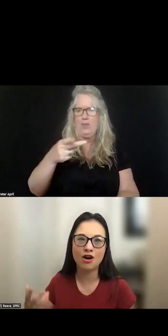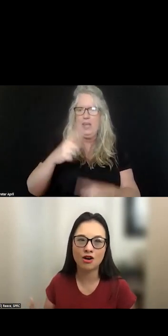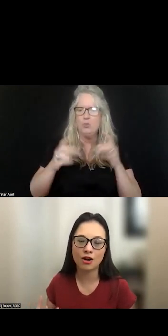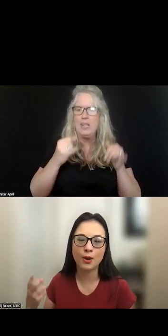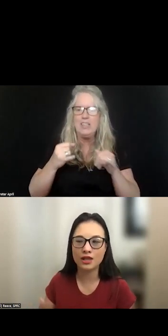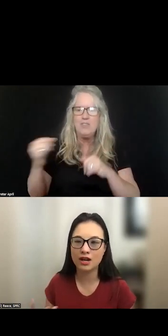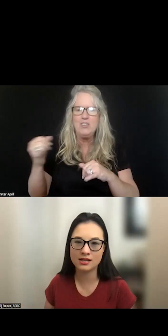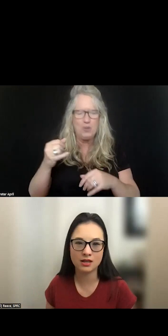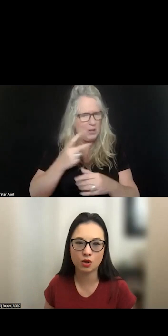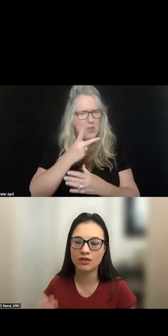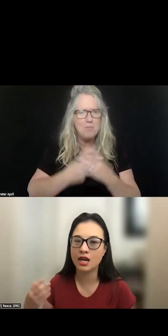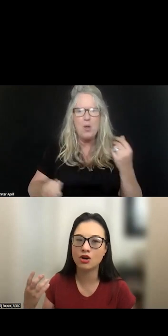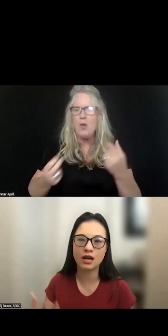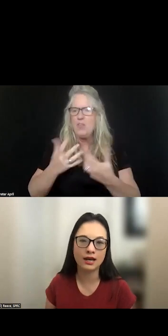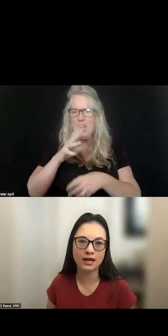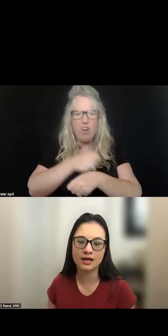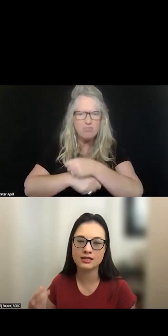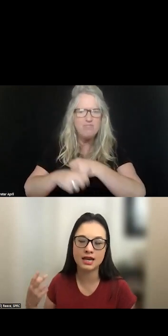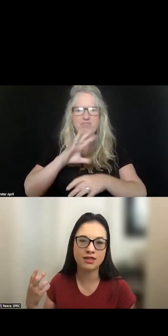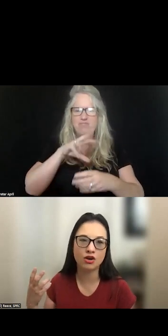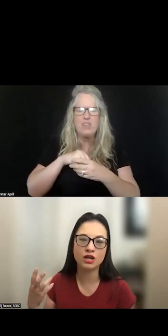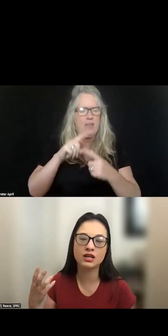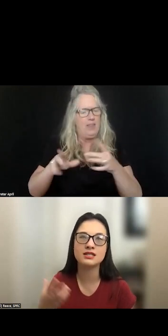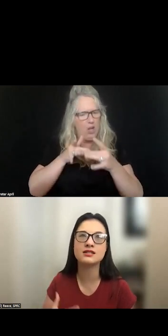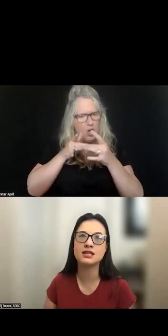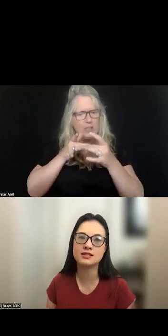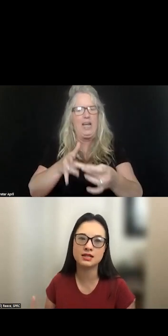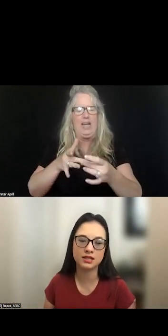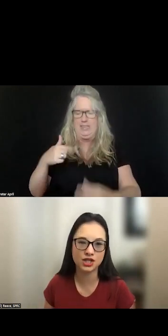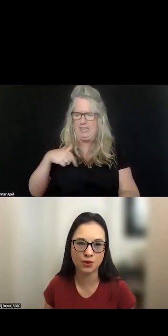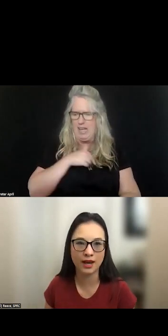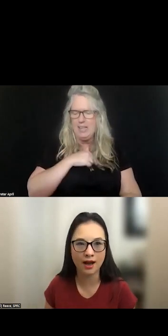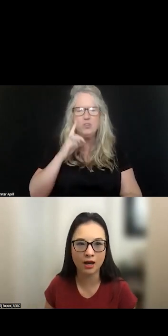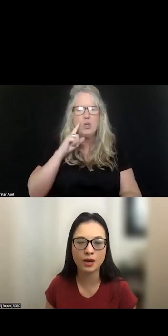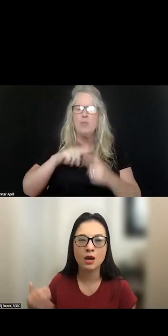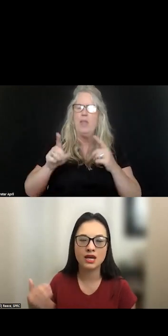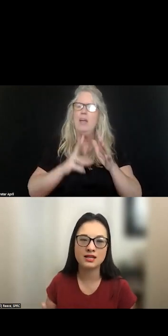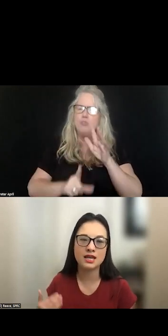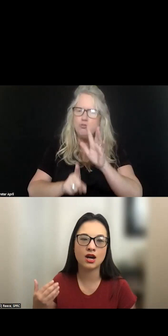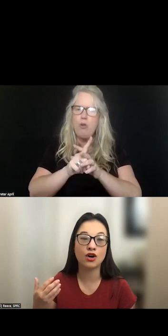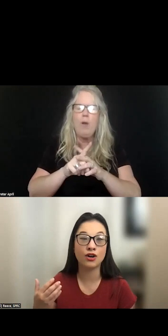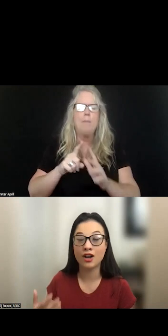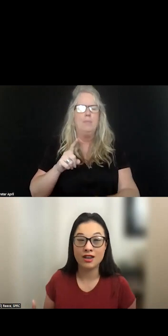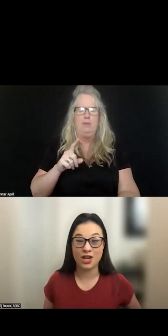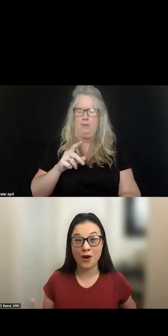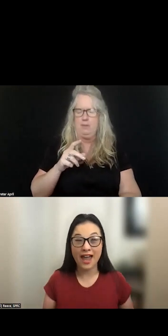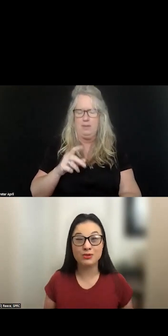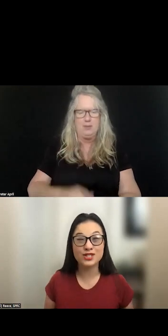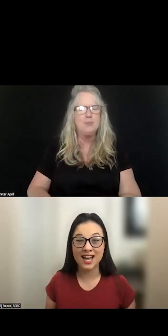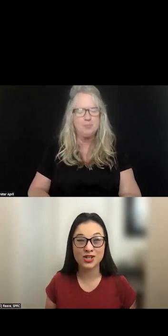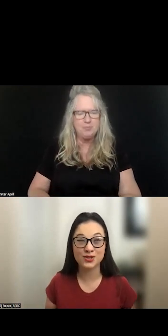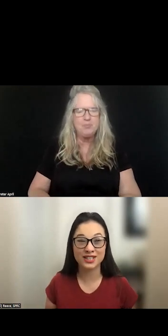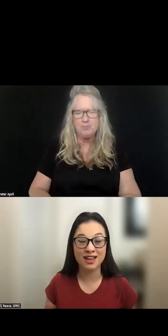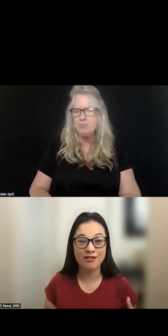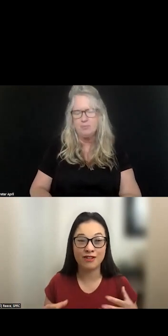they are putting their hands on the work, they are guiding us, and they are consistently showing up because they are, able